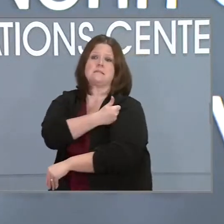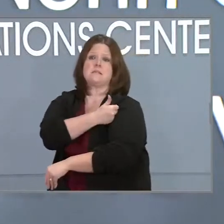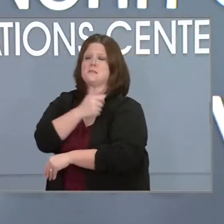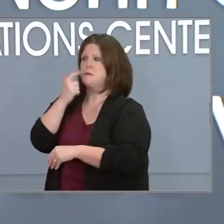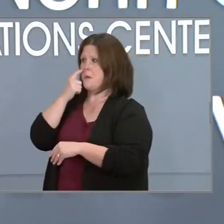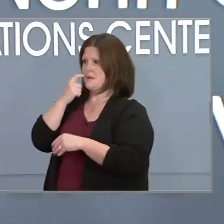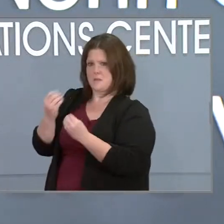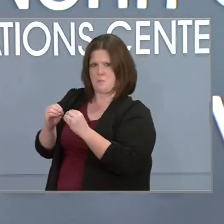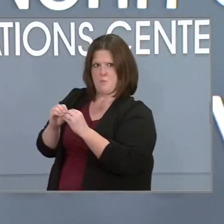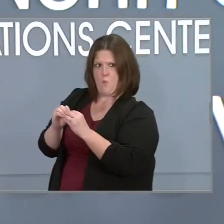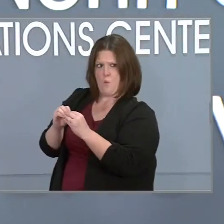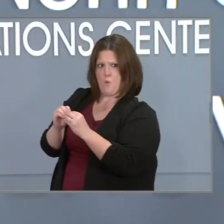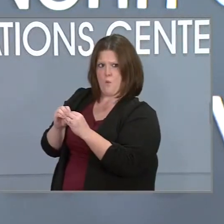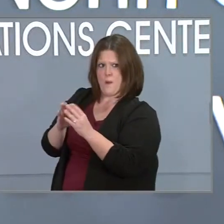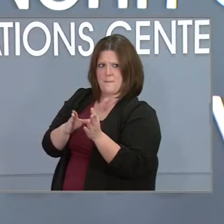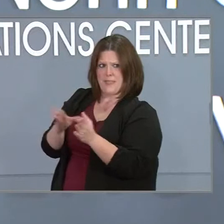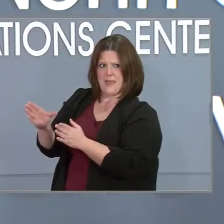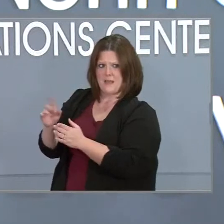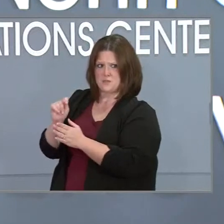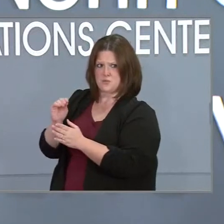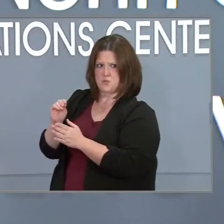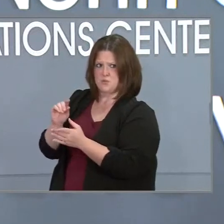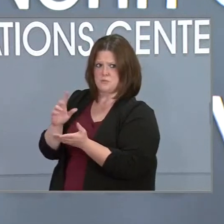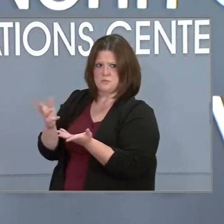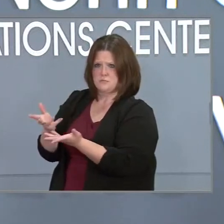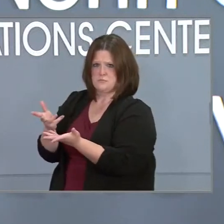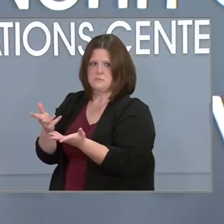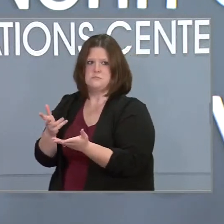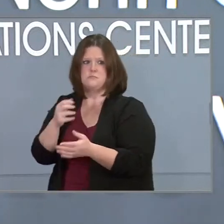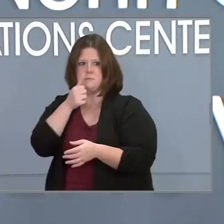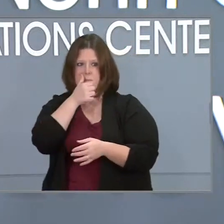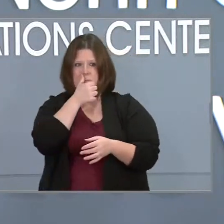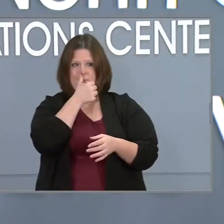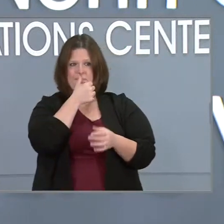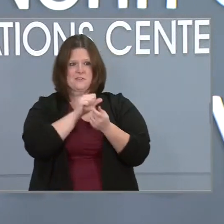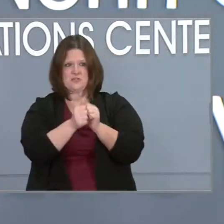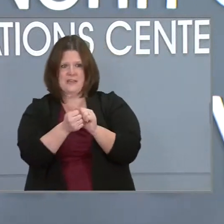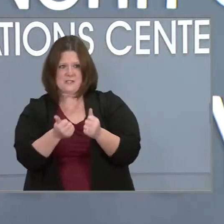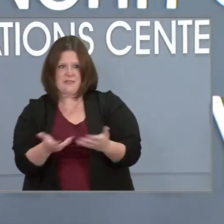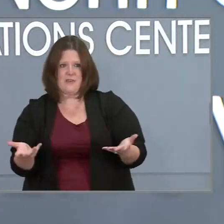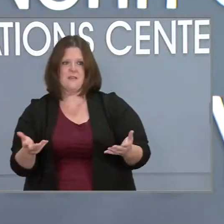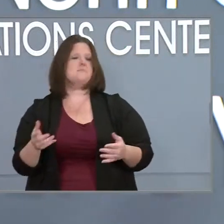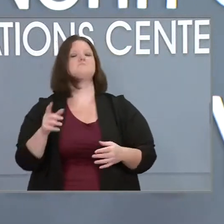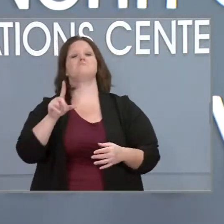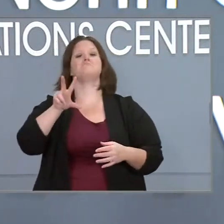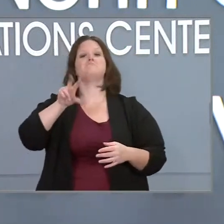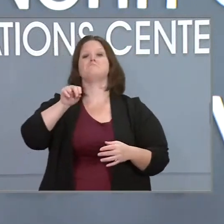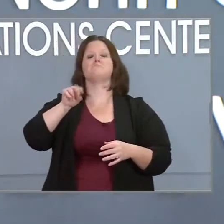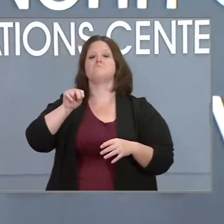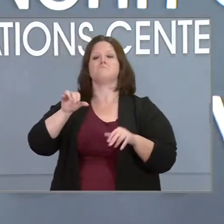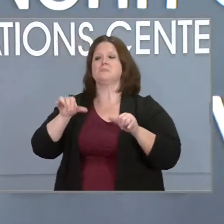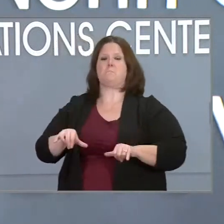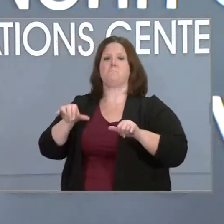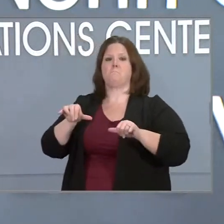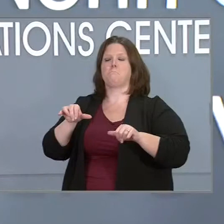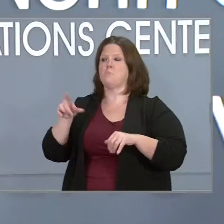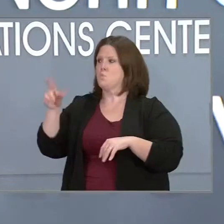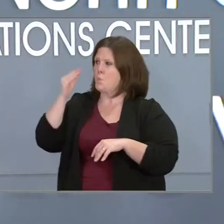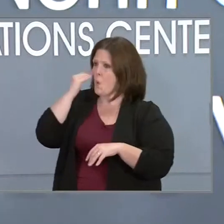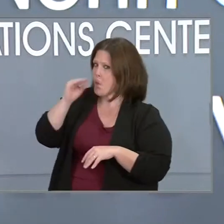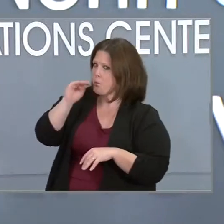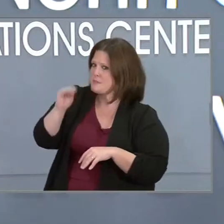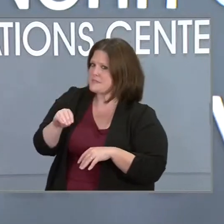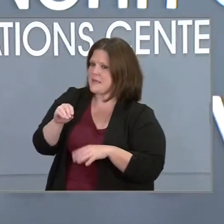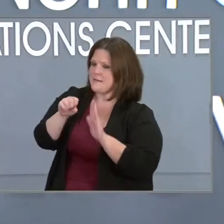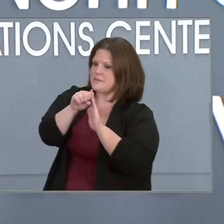Not at this point, no, not at this point. Do you all know yet what percentage of state employees under your authority are vaccinated? We don't know yet, but we'll be able to